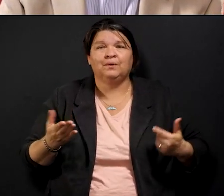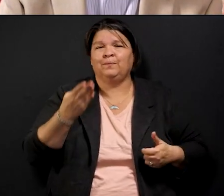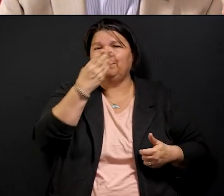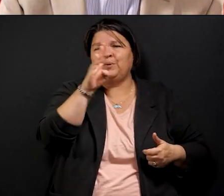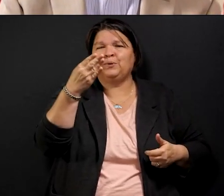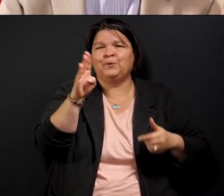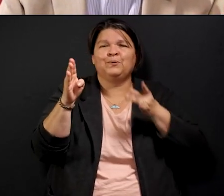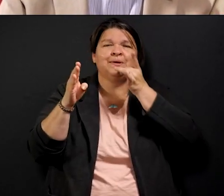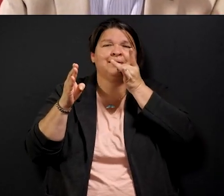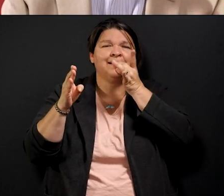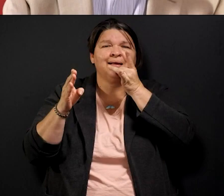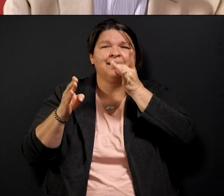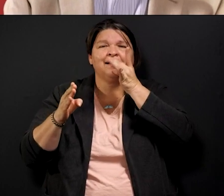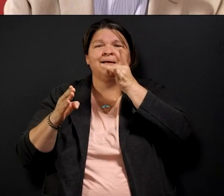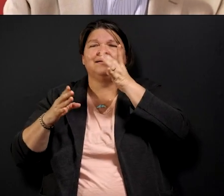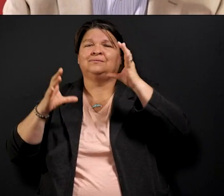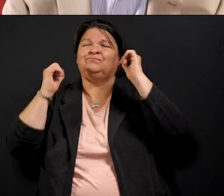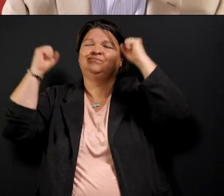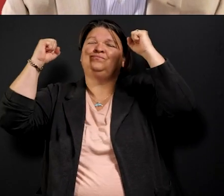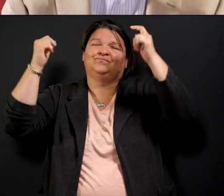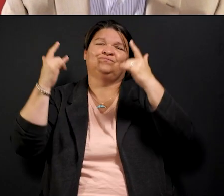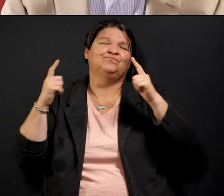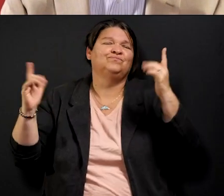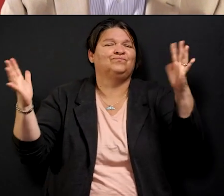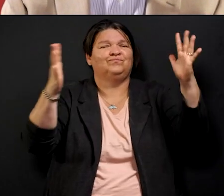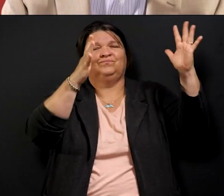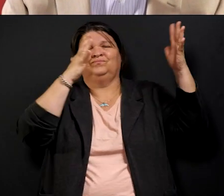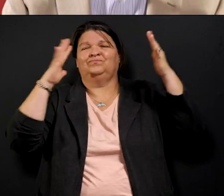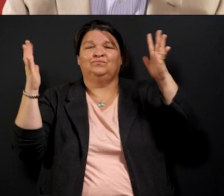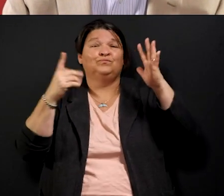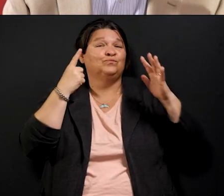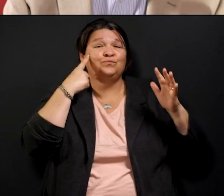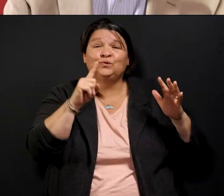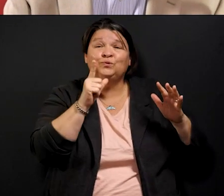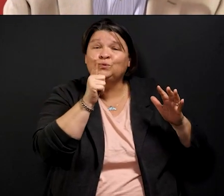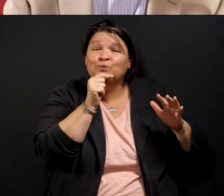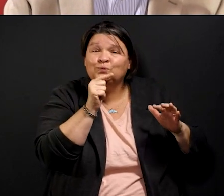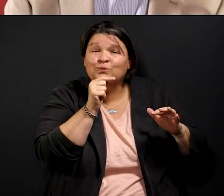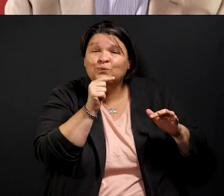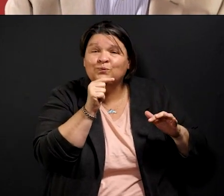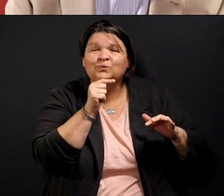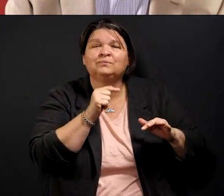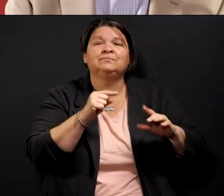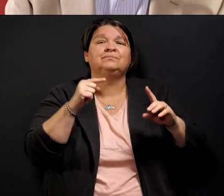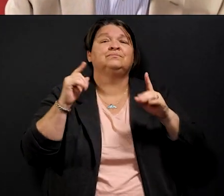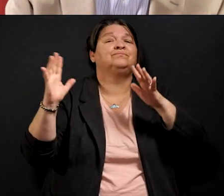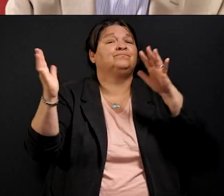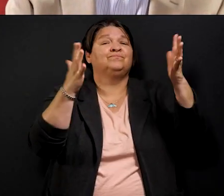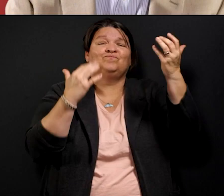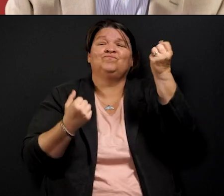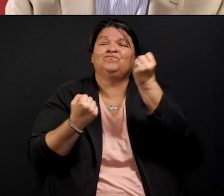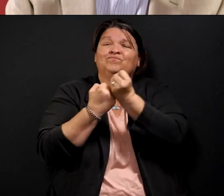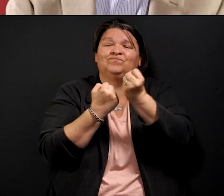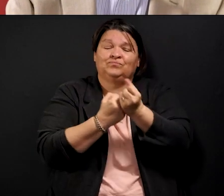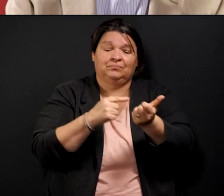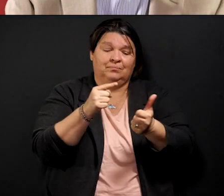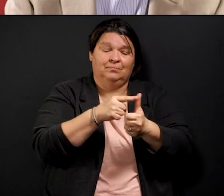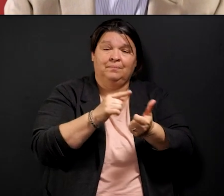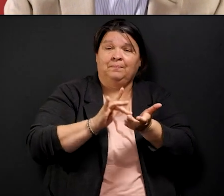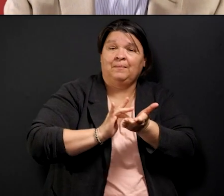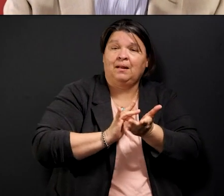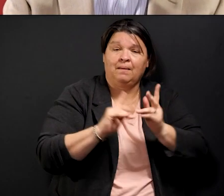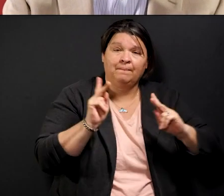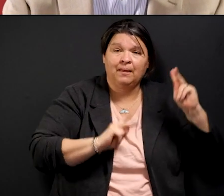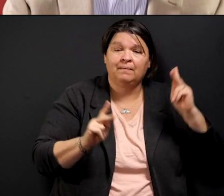cheer, clap your hands to celebrate the medical workers who are on the front line, the first responders, who really put